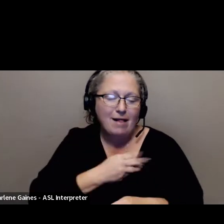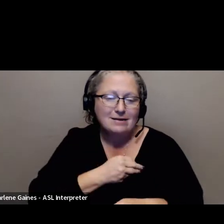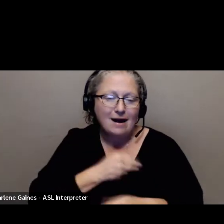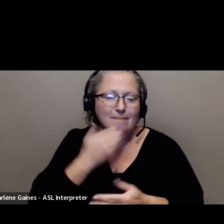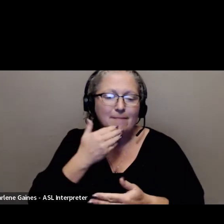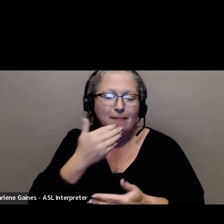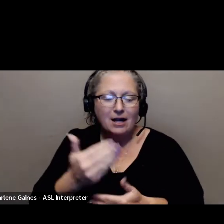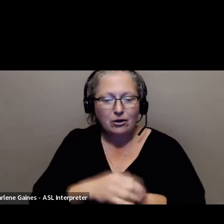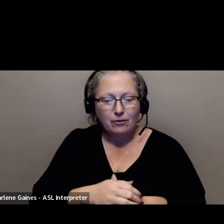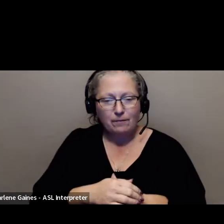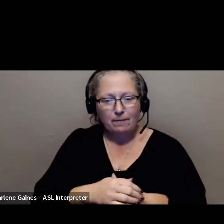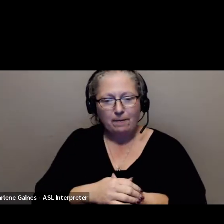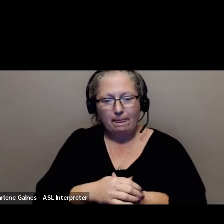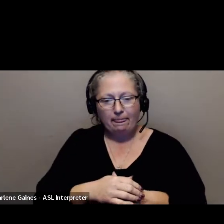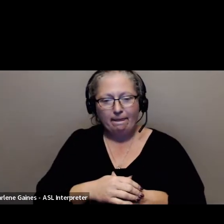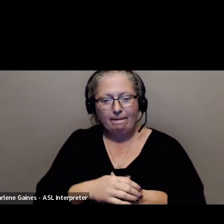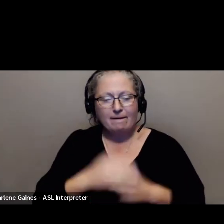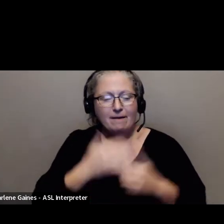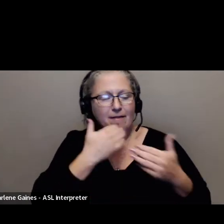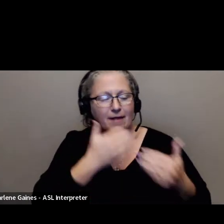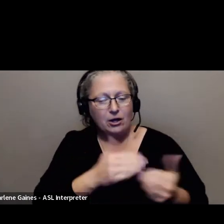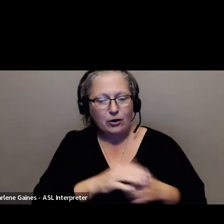you. Thank you.